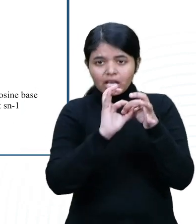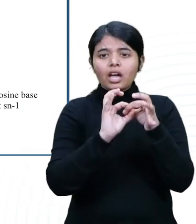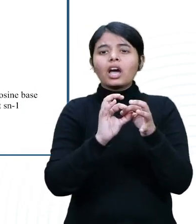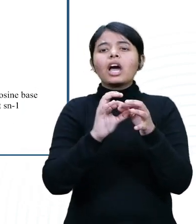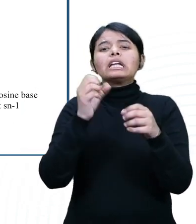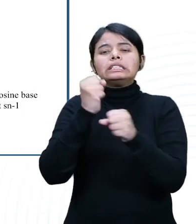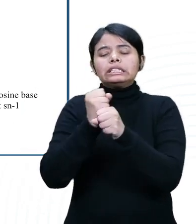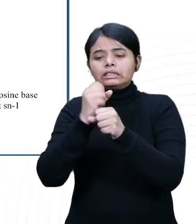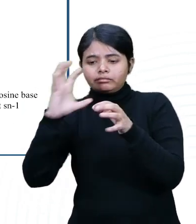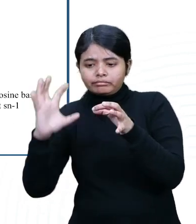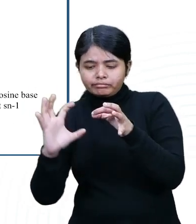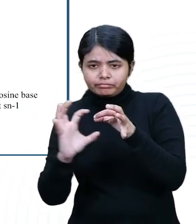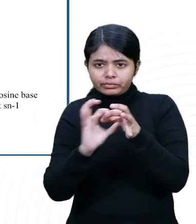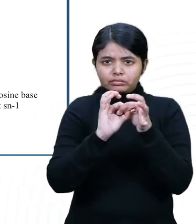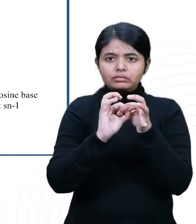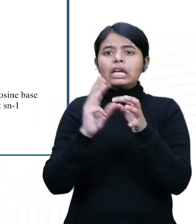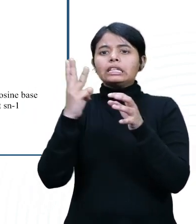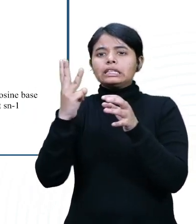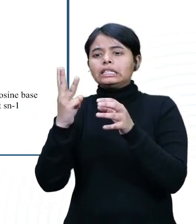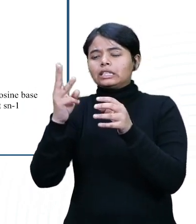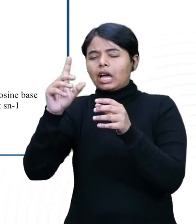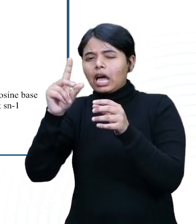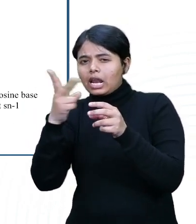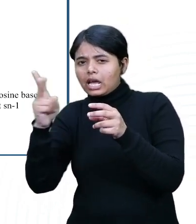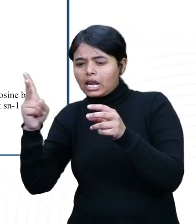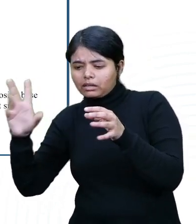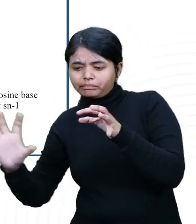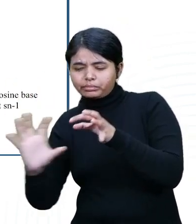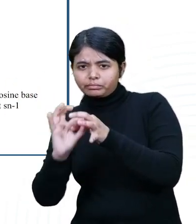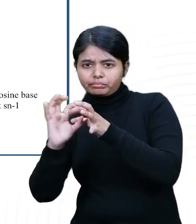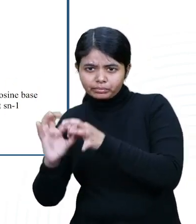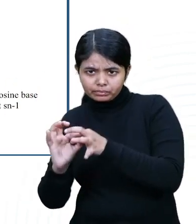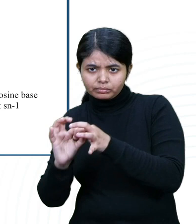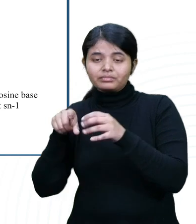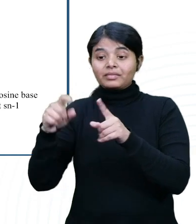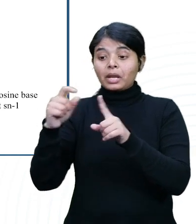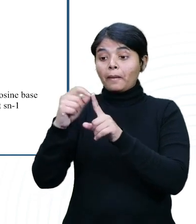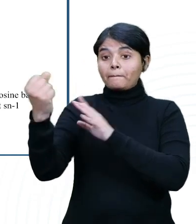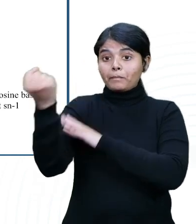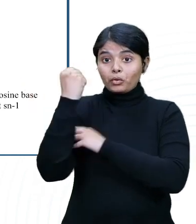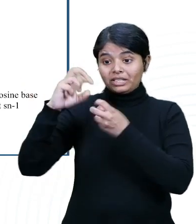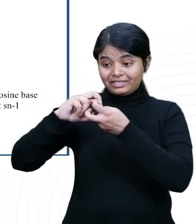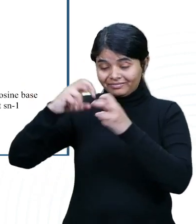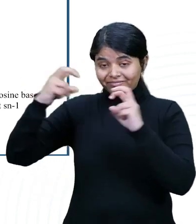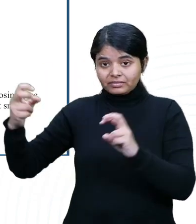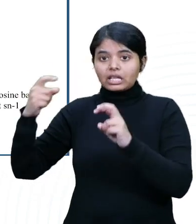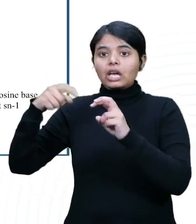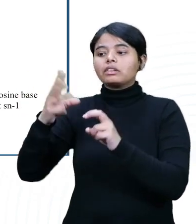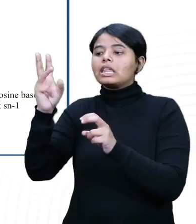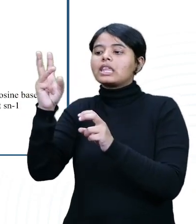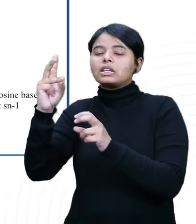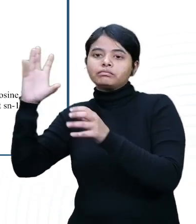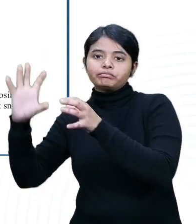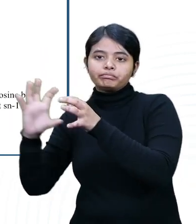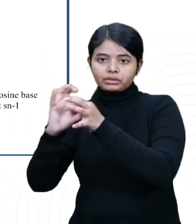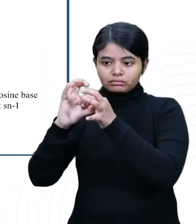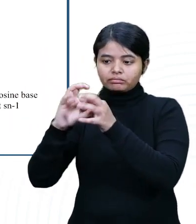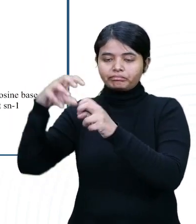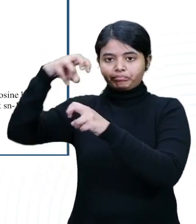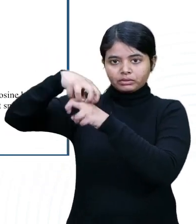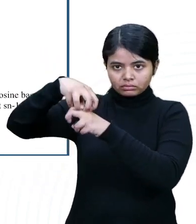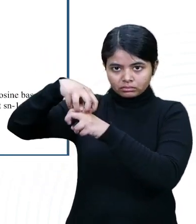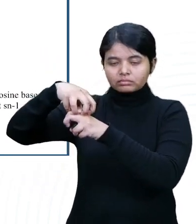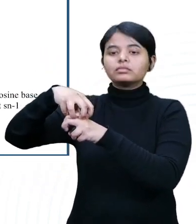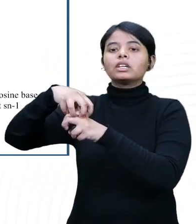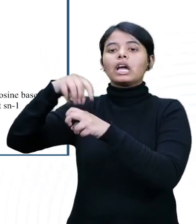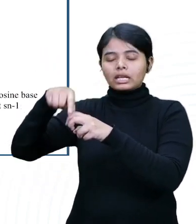of the Trypanosoma cruzi is densely covered with mucins and gippals. Gippals are the glycolipids. And the Gippal